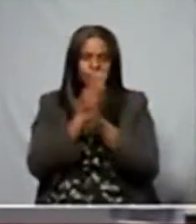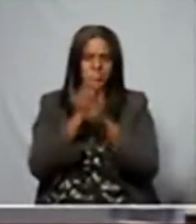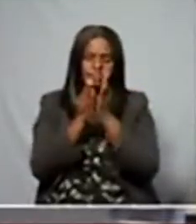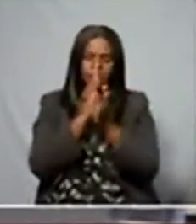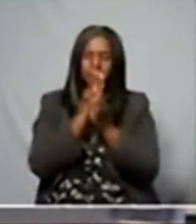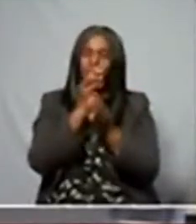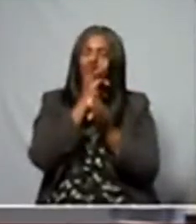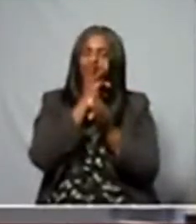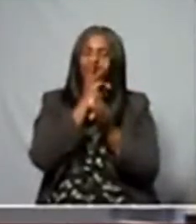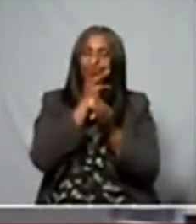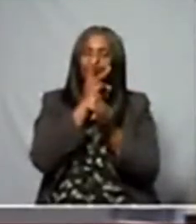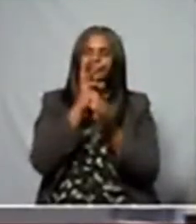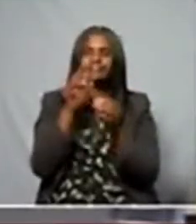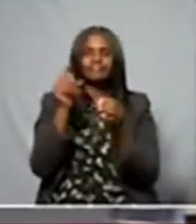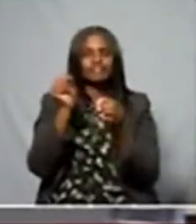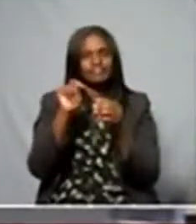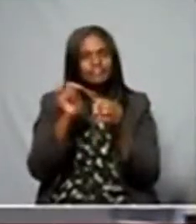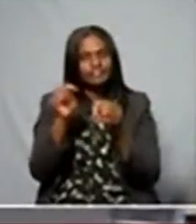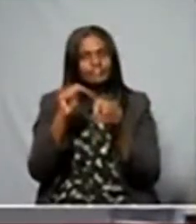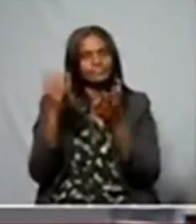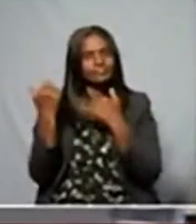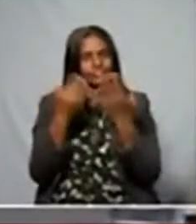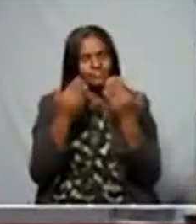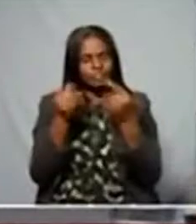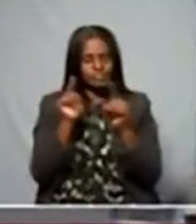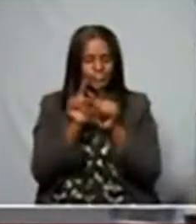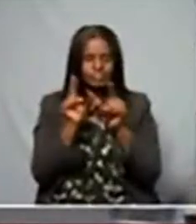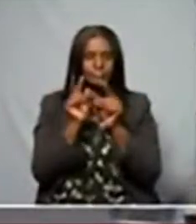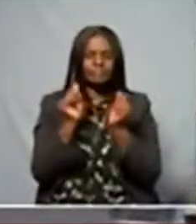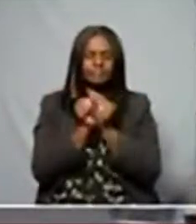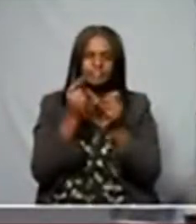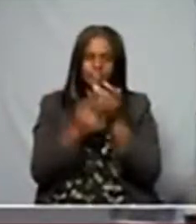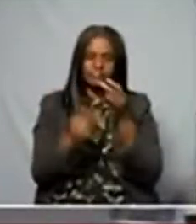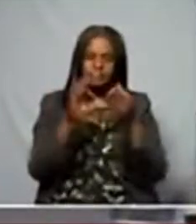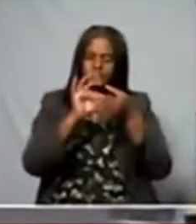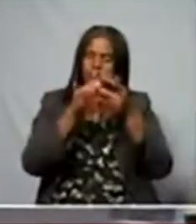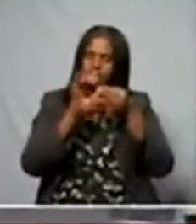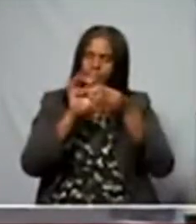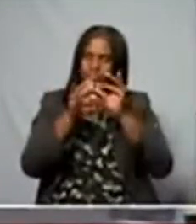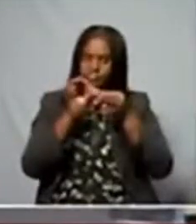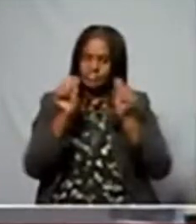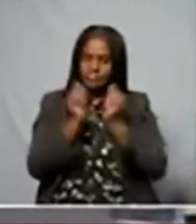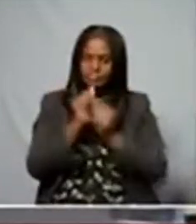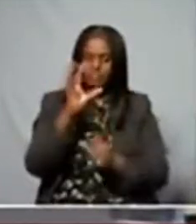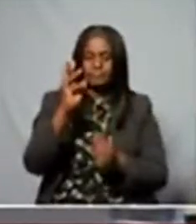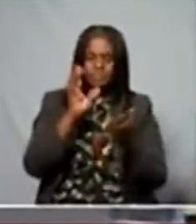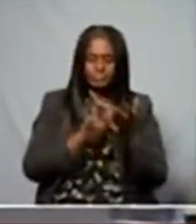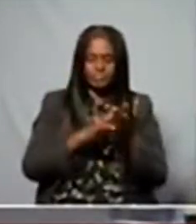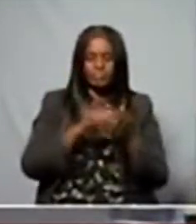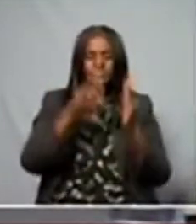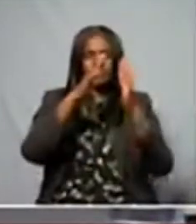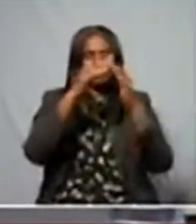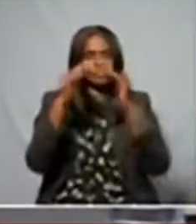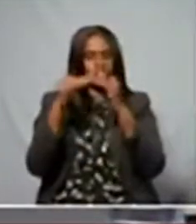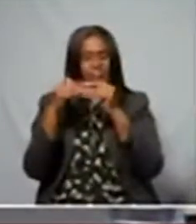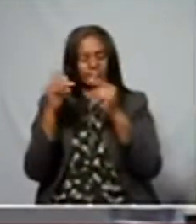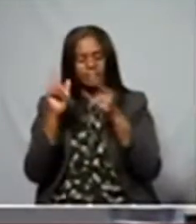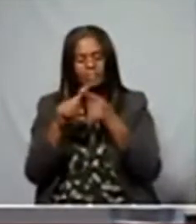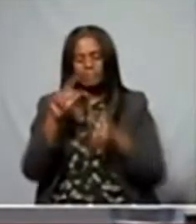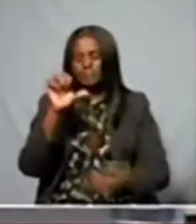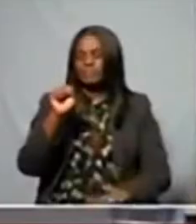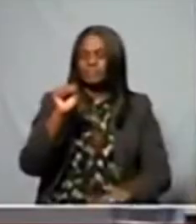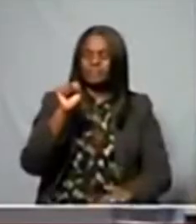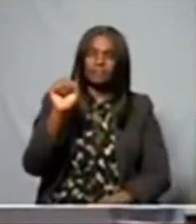waterborne sanitation facilities, as well as connect 6,000 households to the sewer